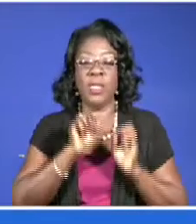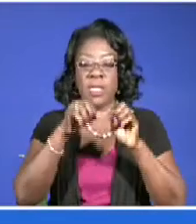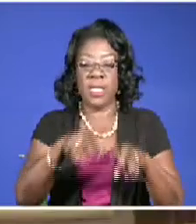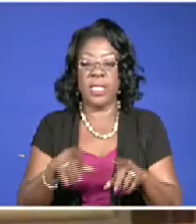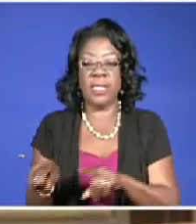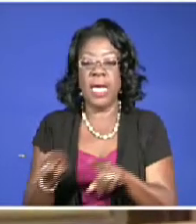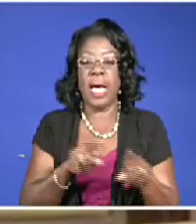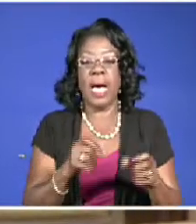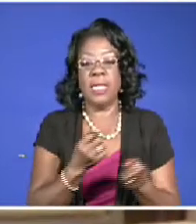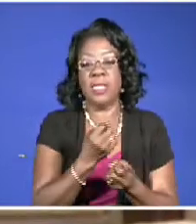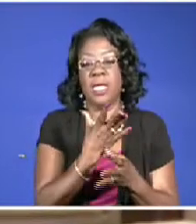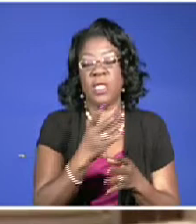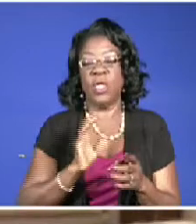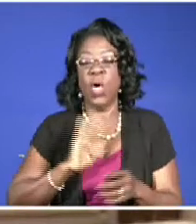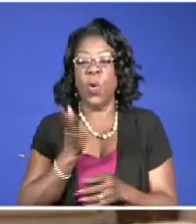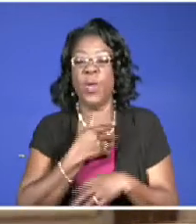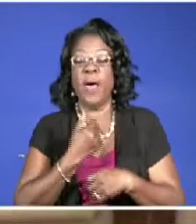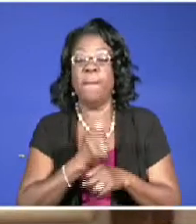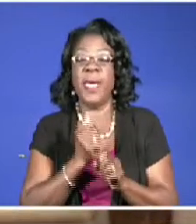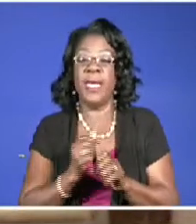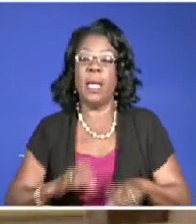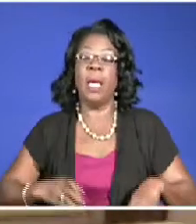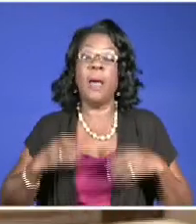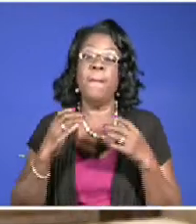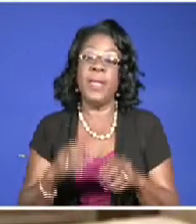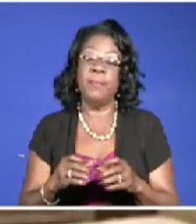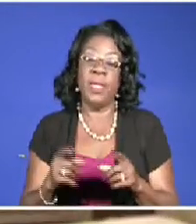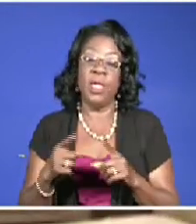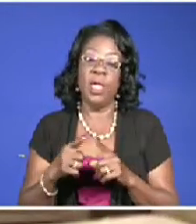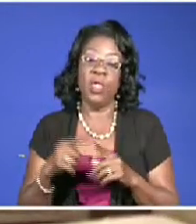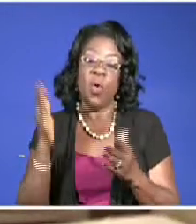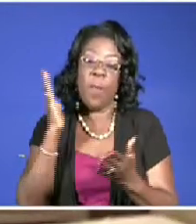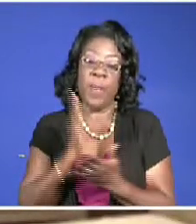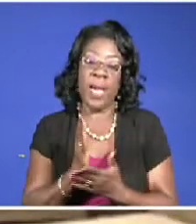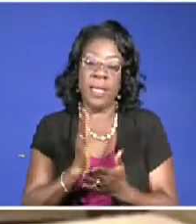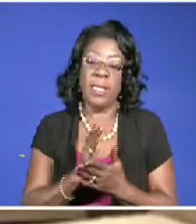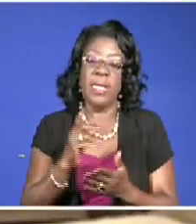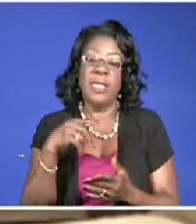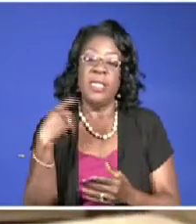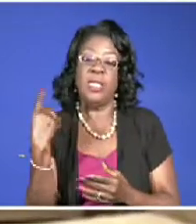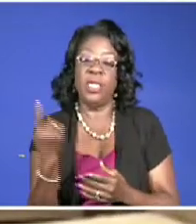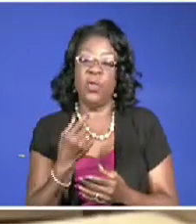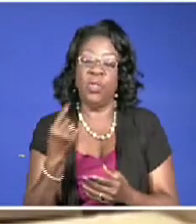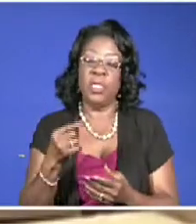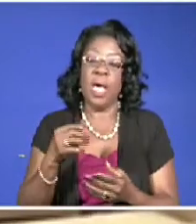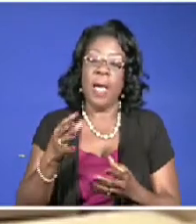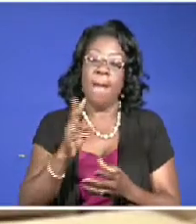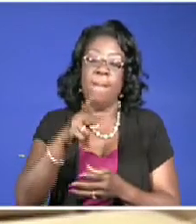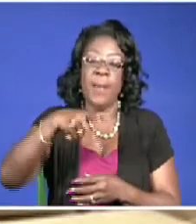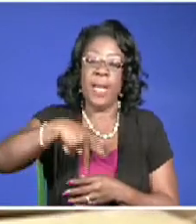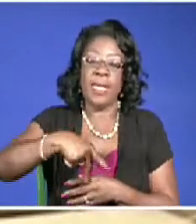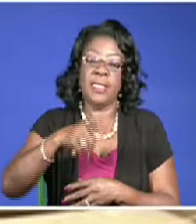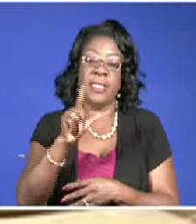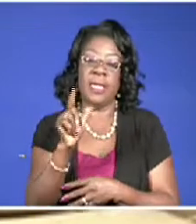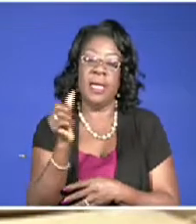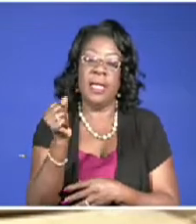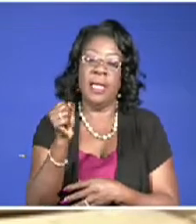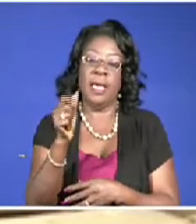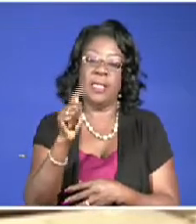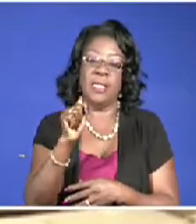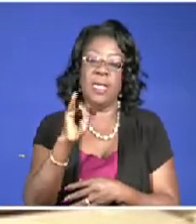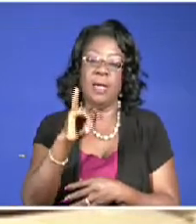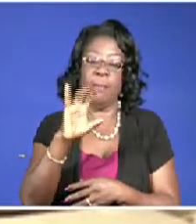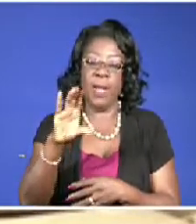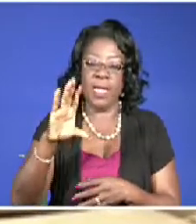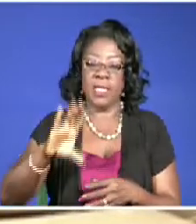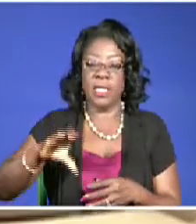such, we have made a commitment to banning single-use plastics and styrofoam by